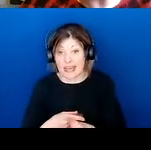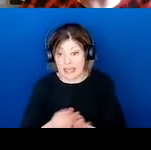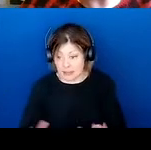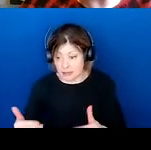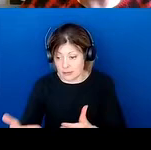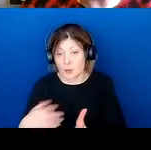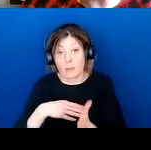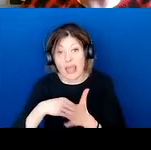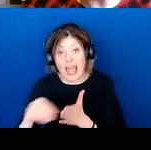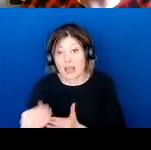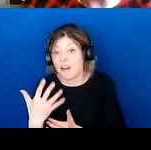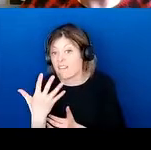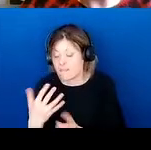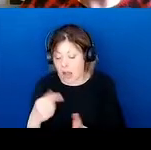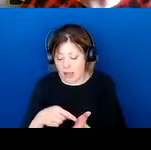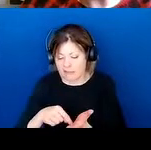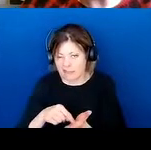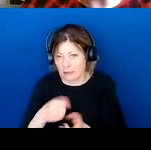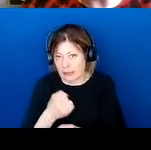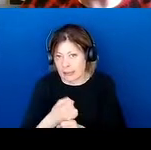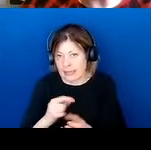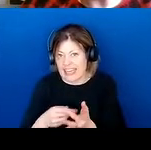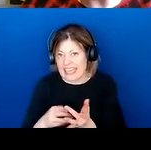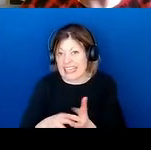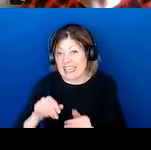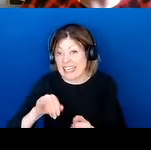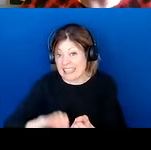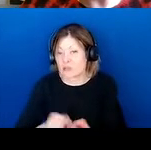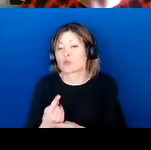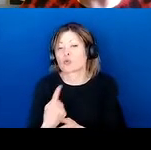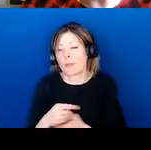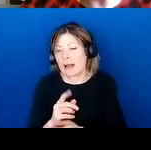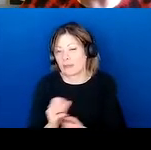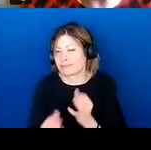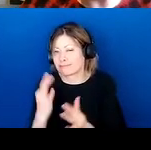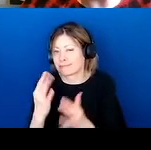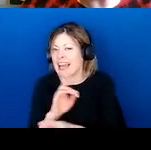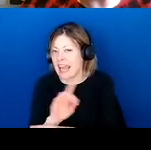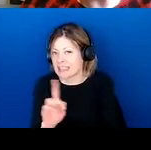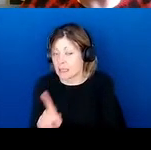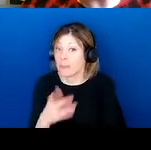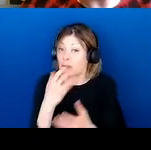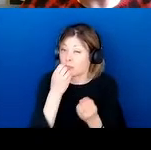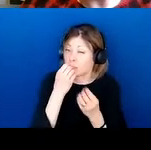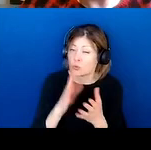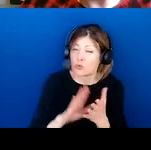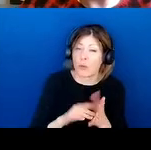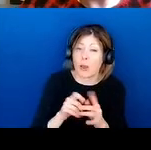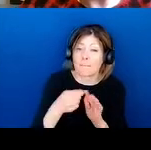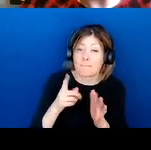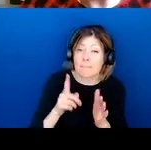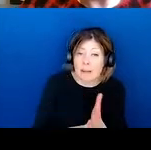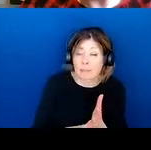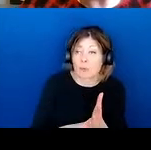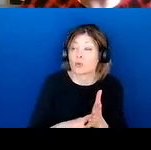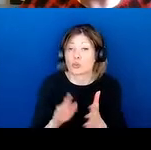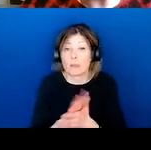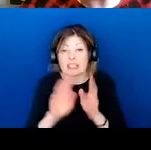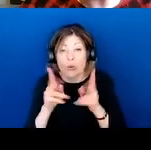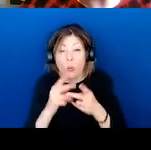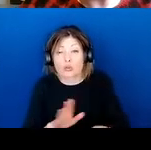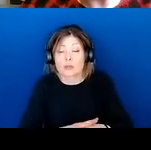about later. These included maples producing stunning autumn colour,